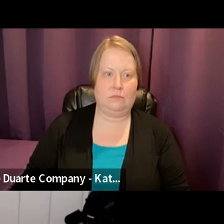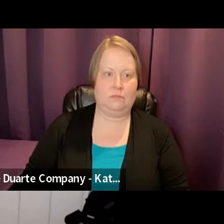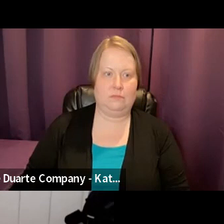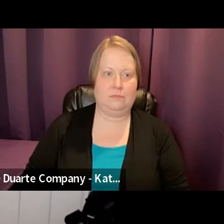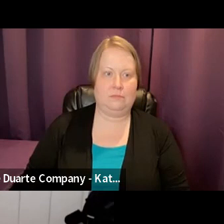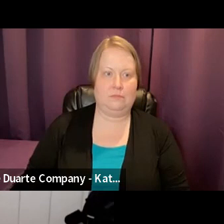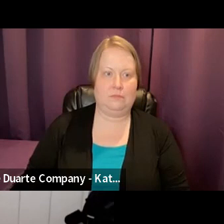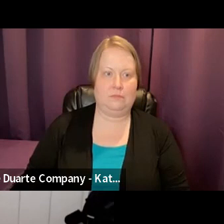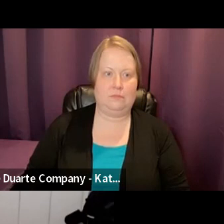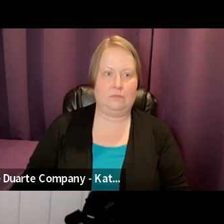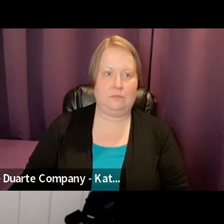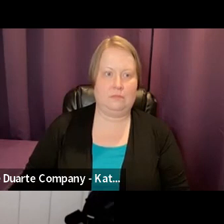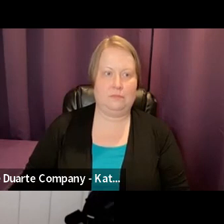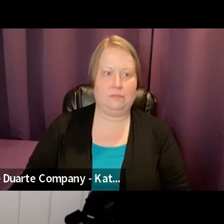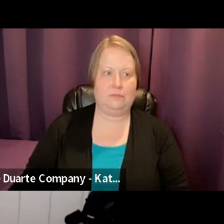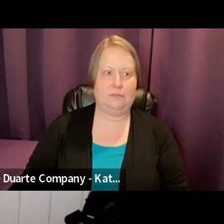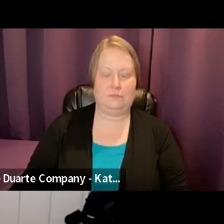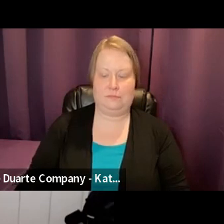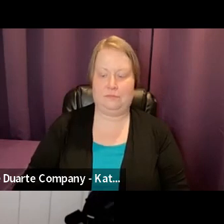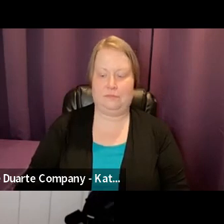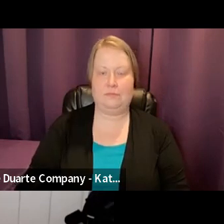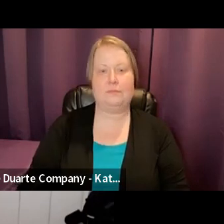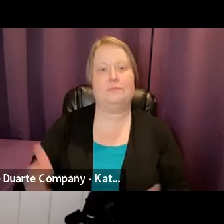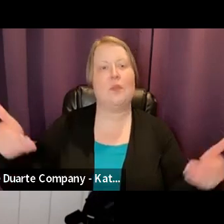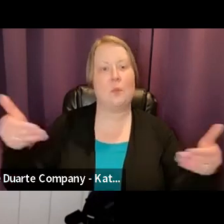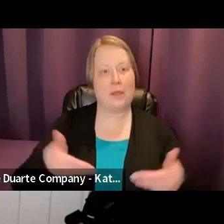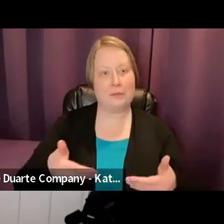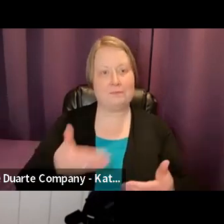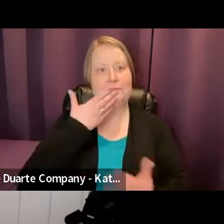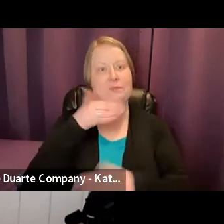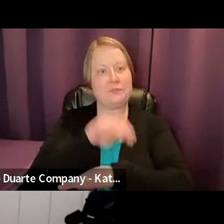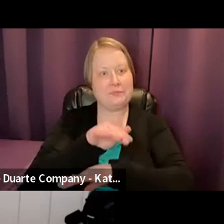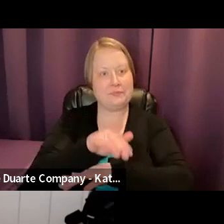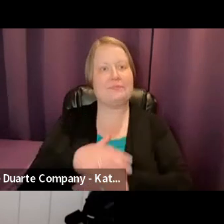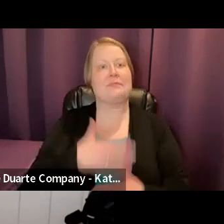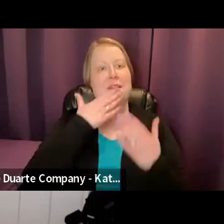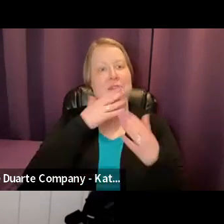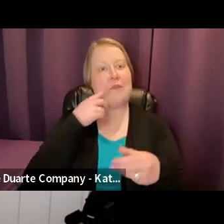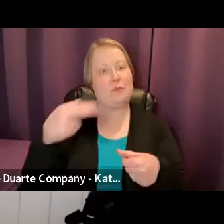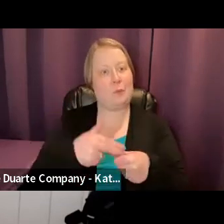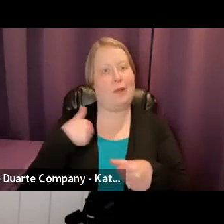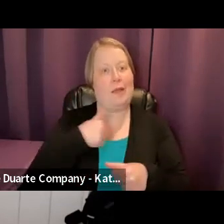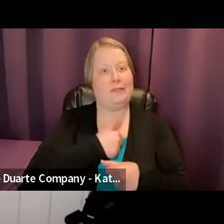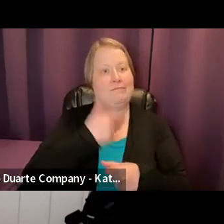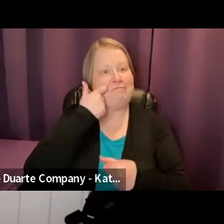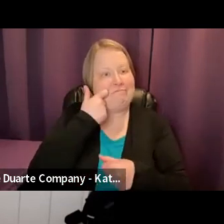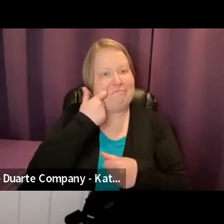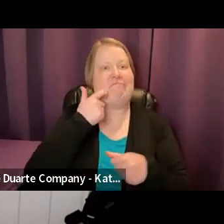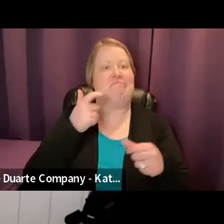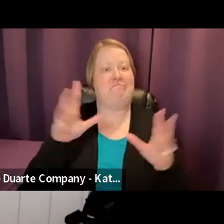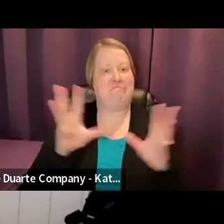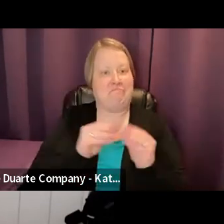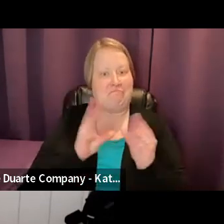Welcome, good evening, and thank you for joining us in the latest installment of the Autistic Woman and